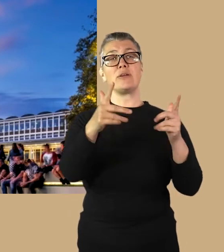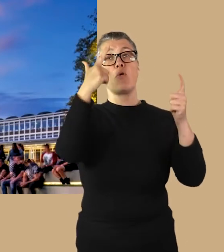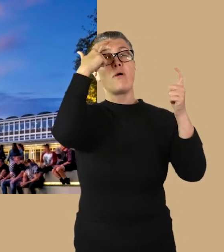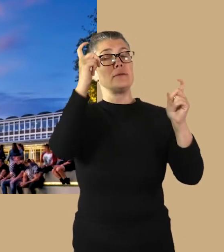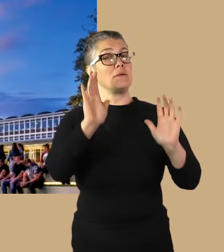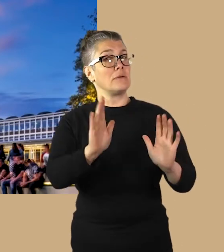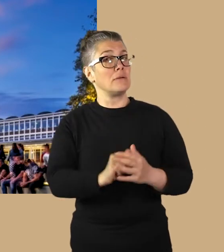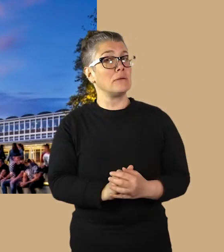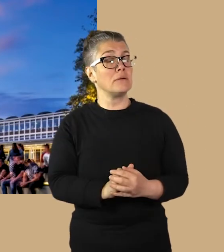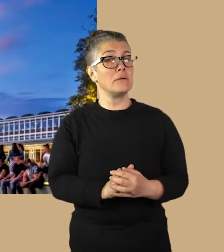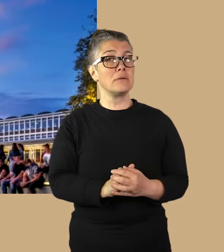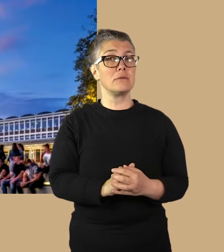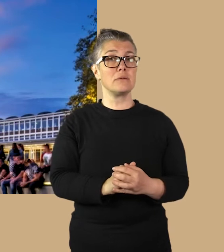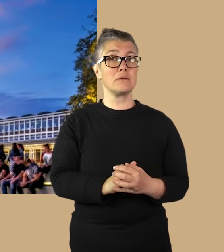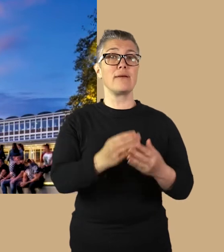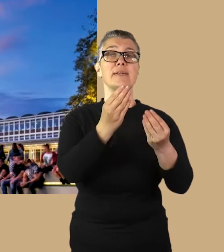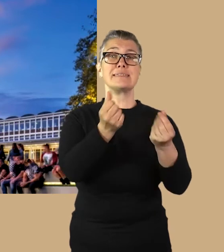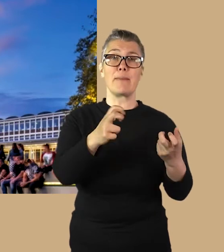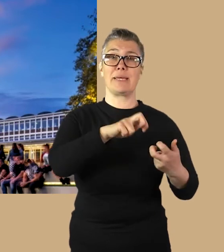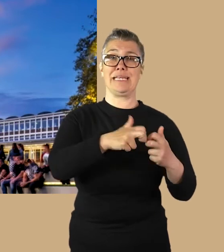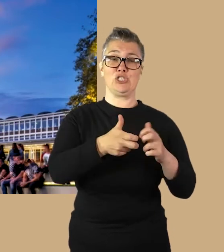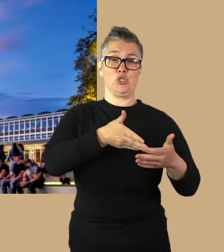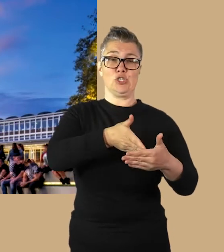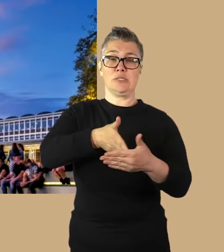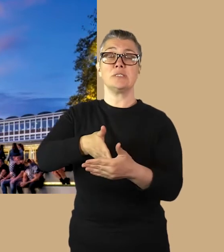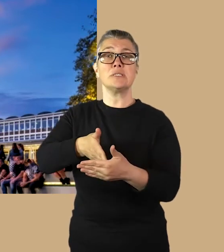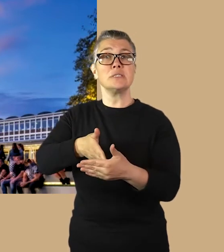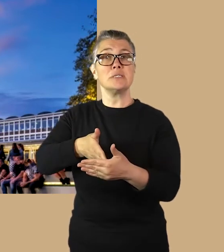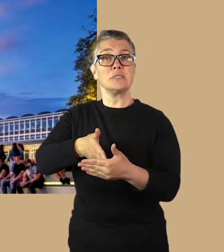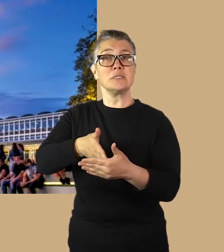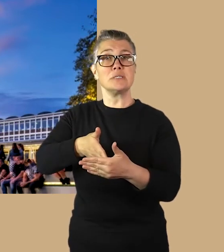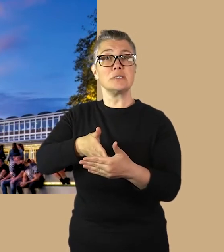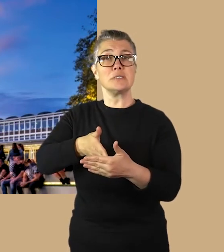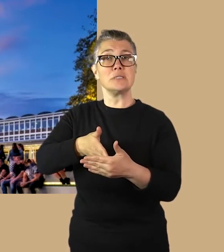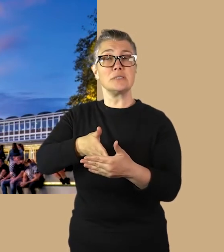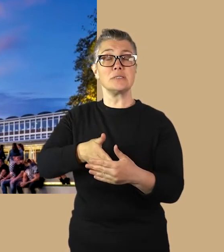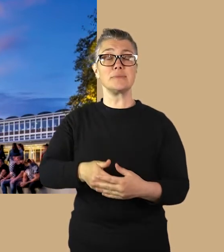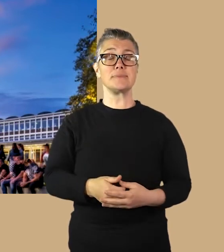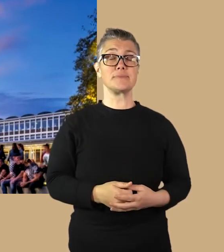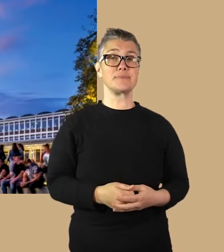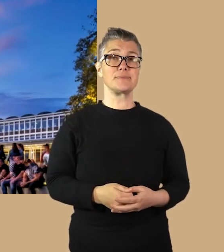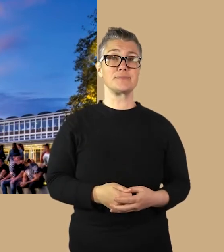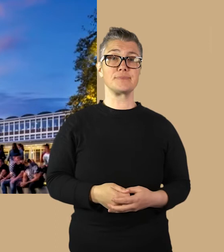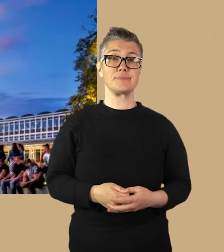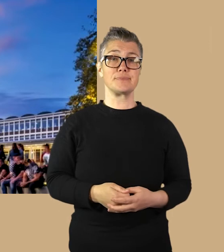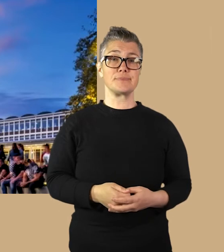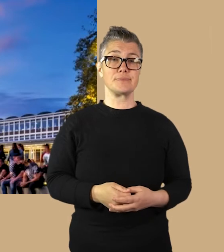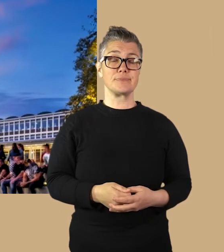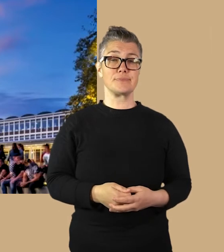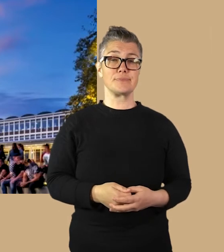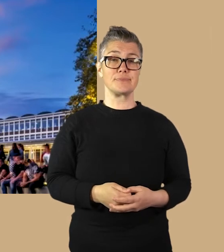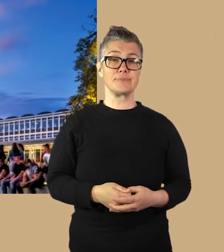general idea of some of the issues surrounding a person with a disability, and